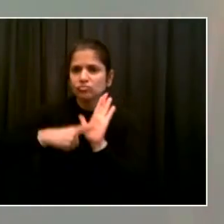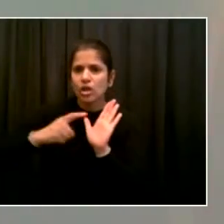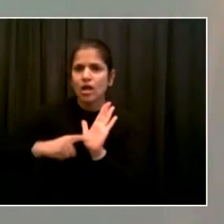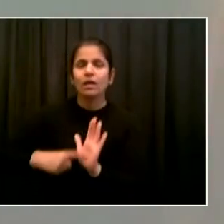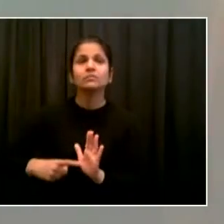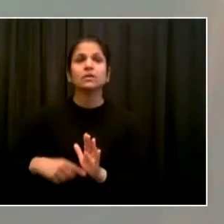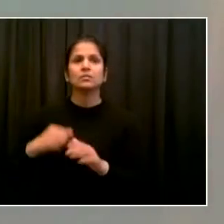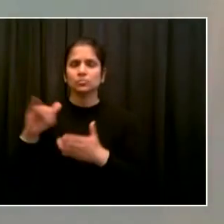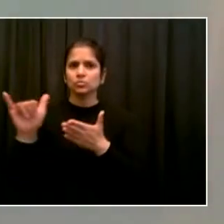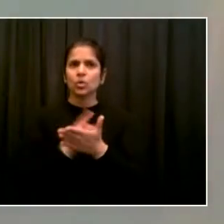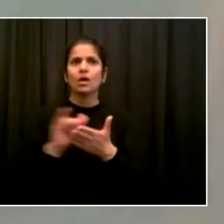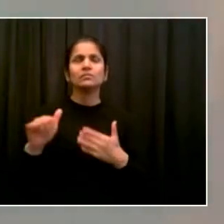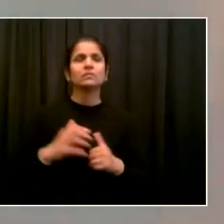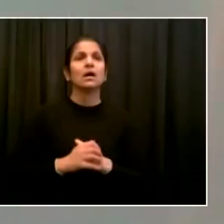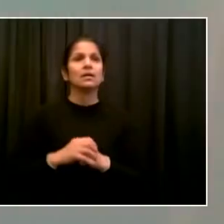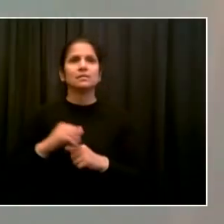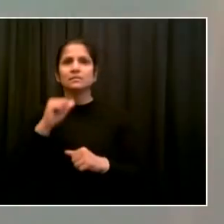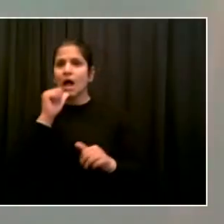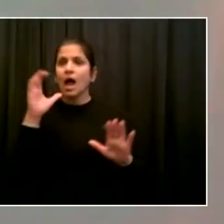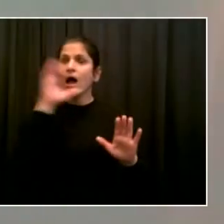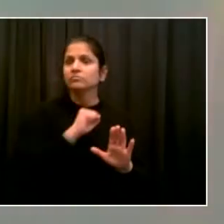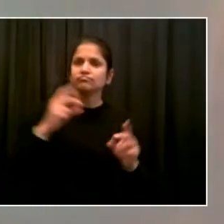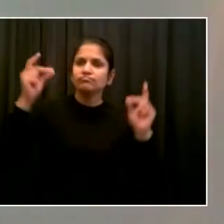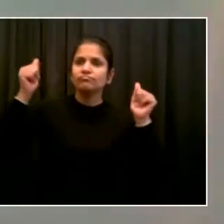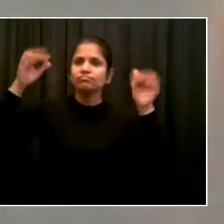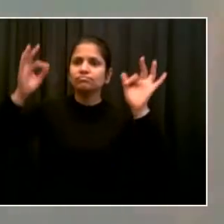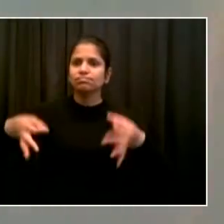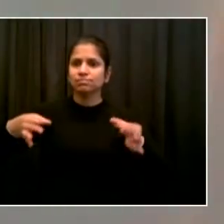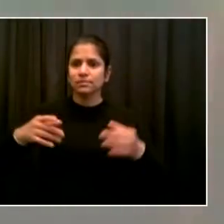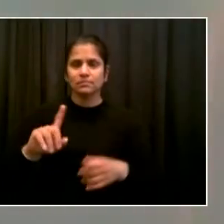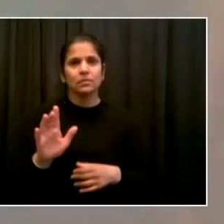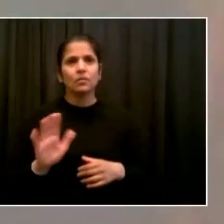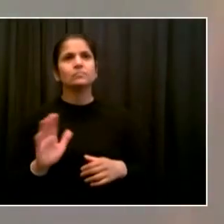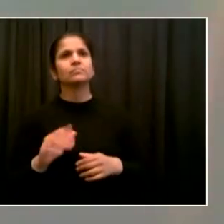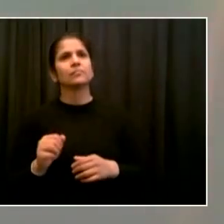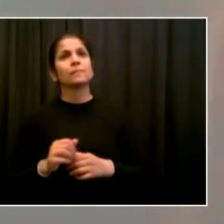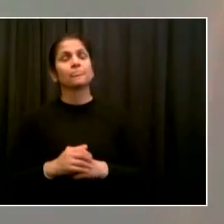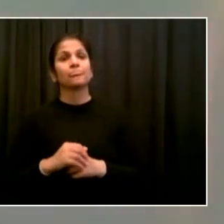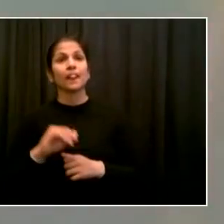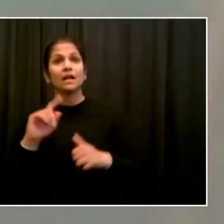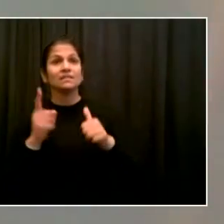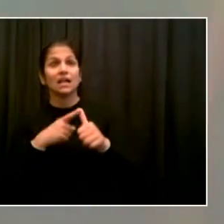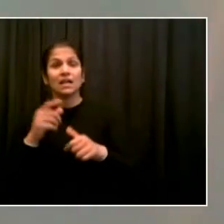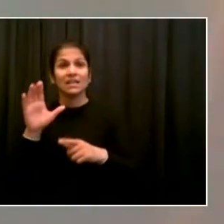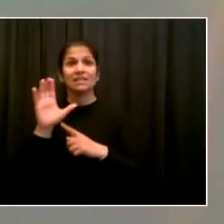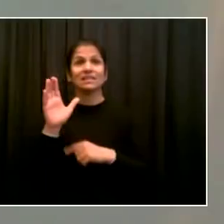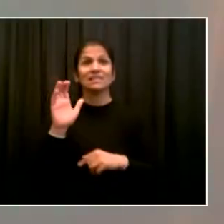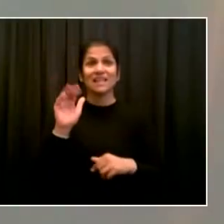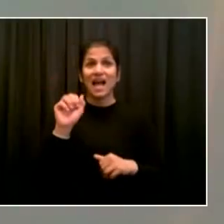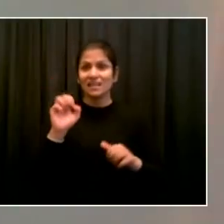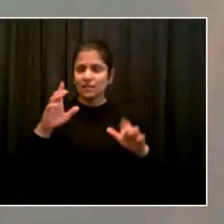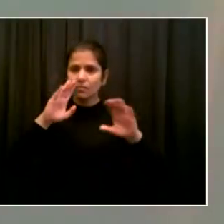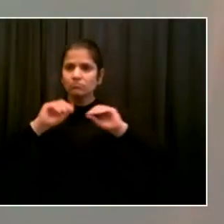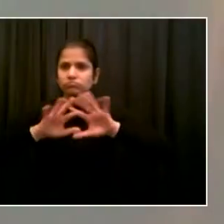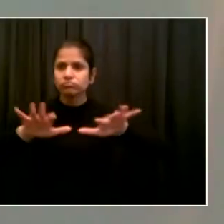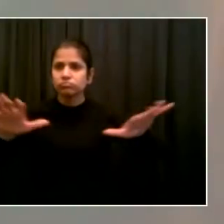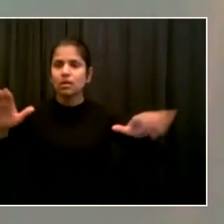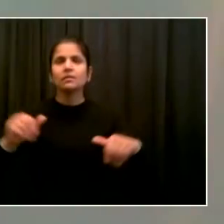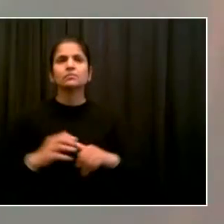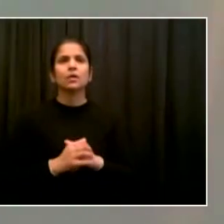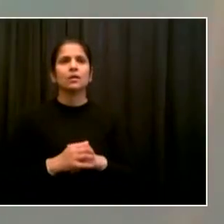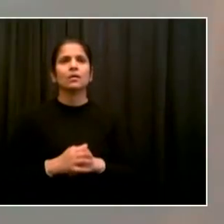but as we know with this disease, even one case can lead to an outbreak and spread. So we need really everything on our side at this